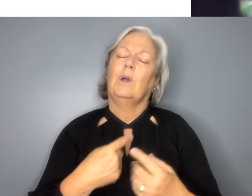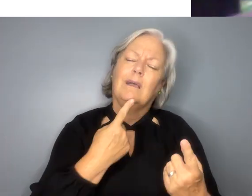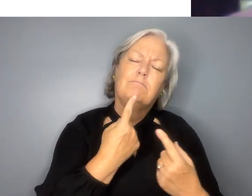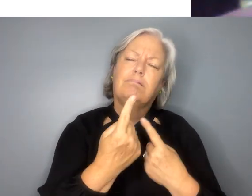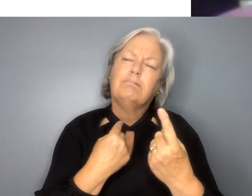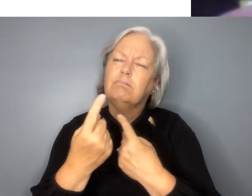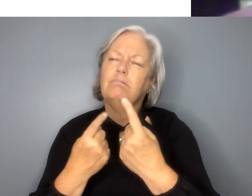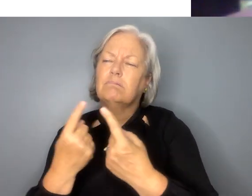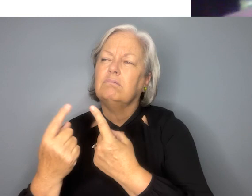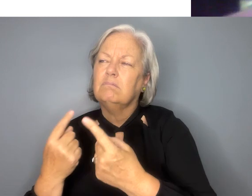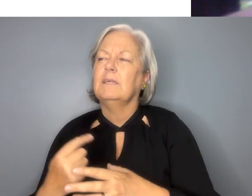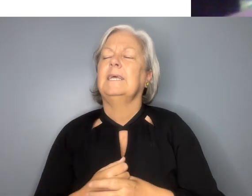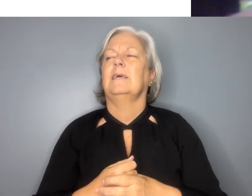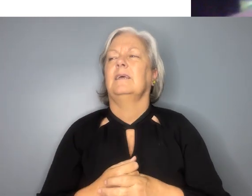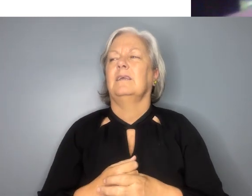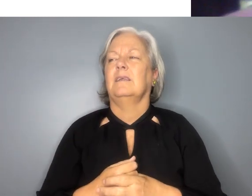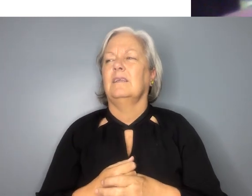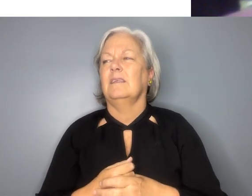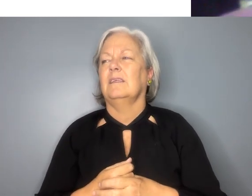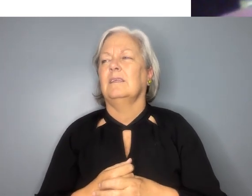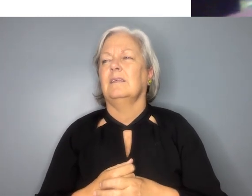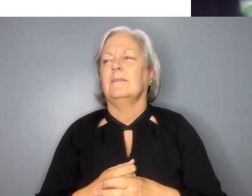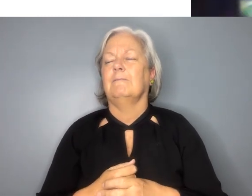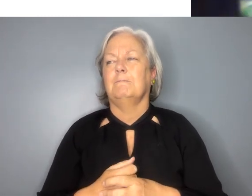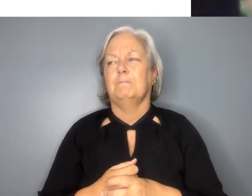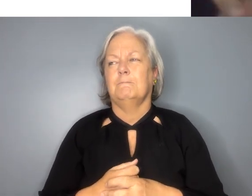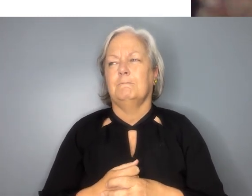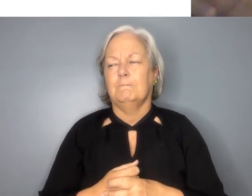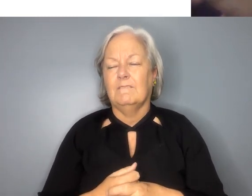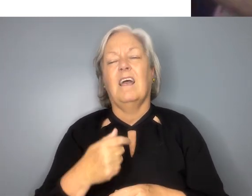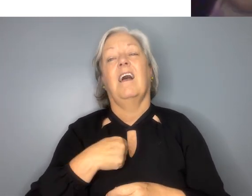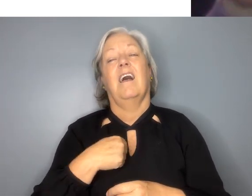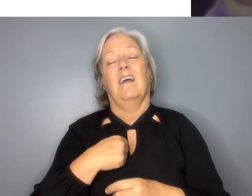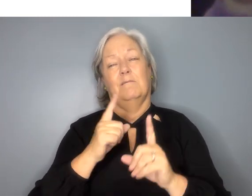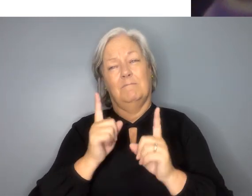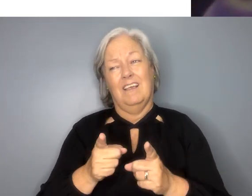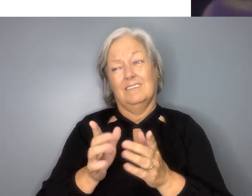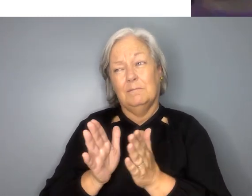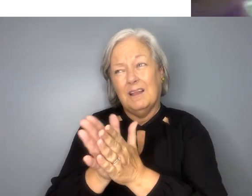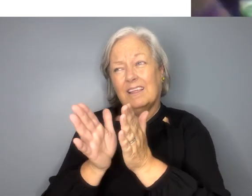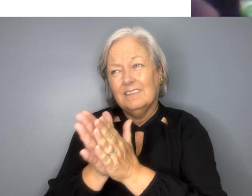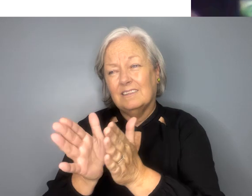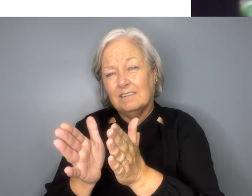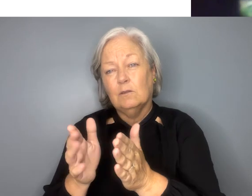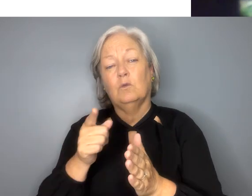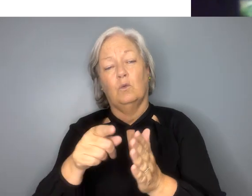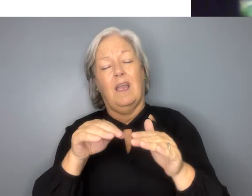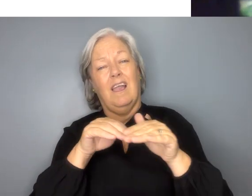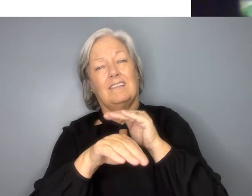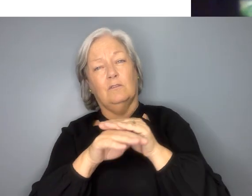And then I had to sit down and I had to explain that access to